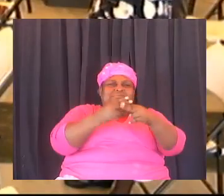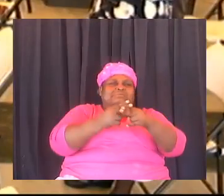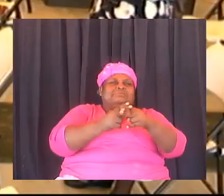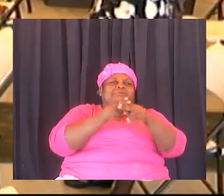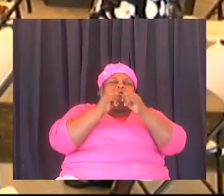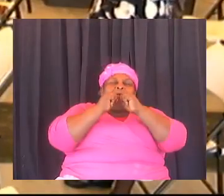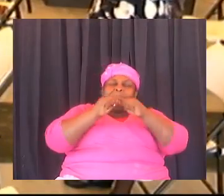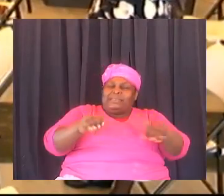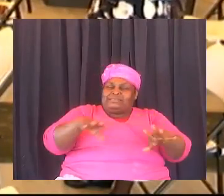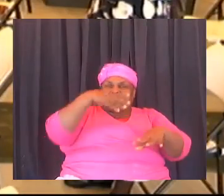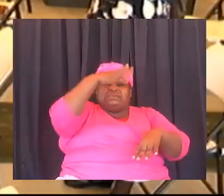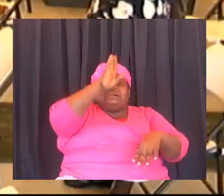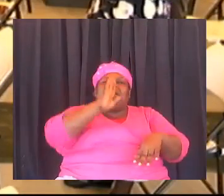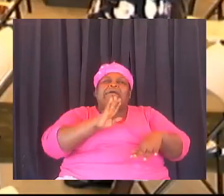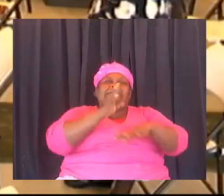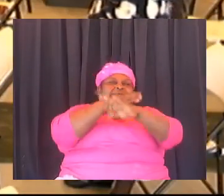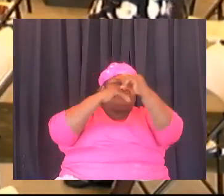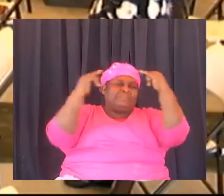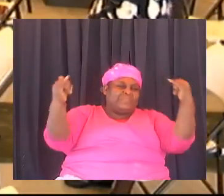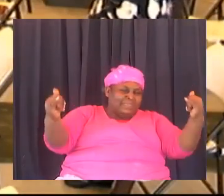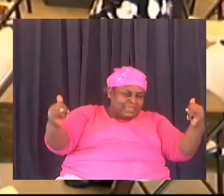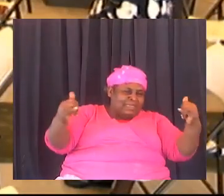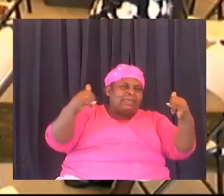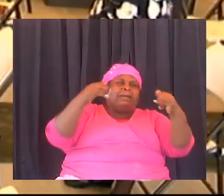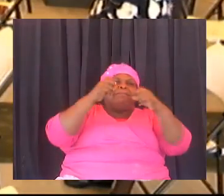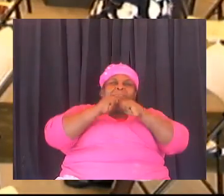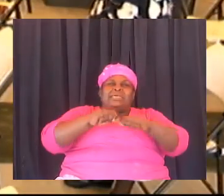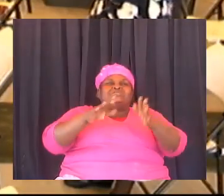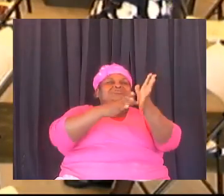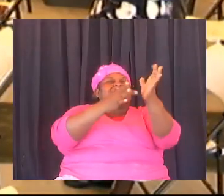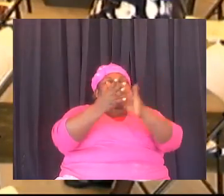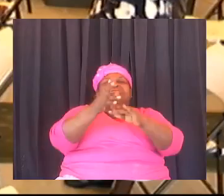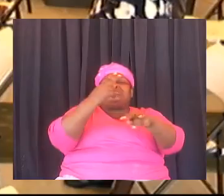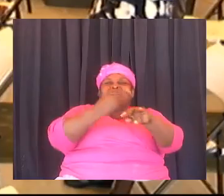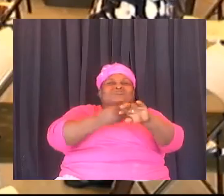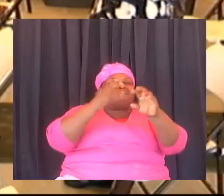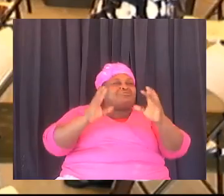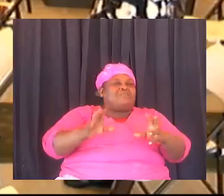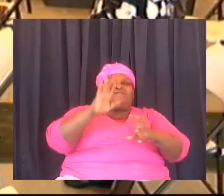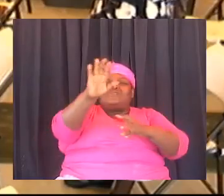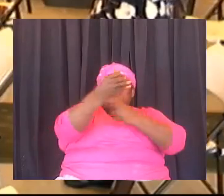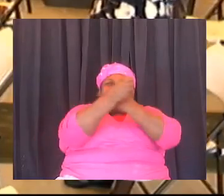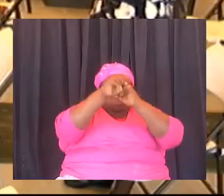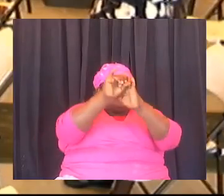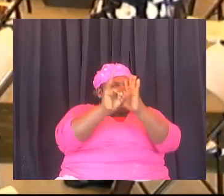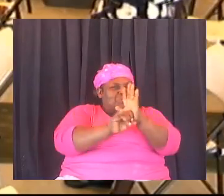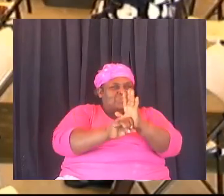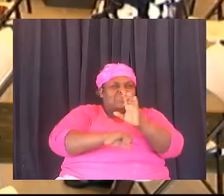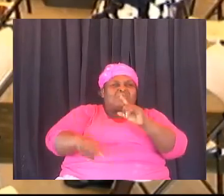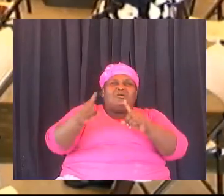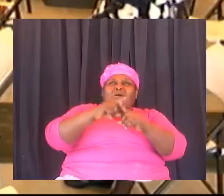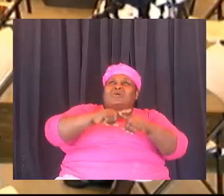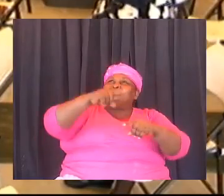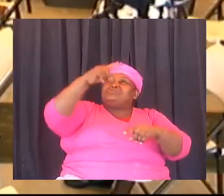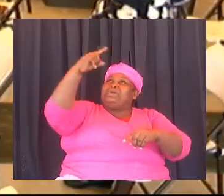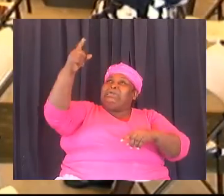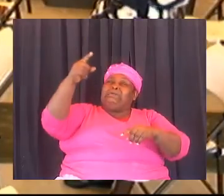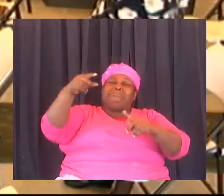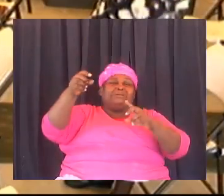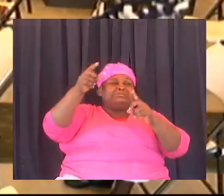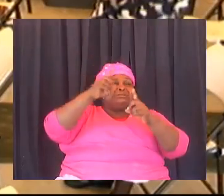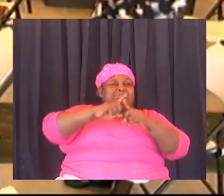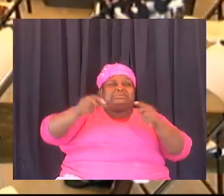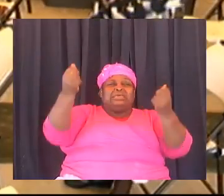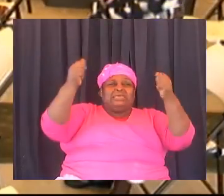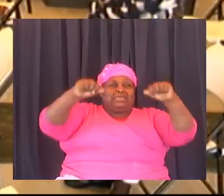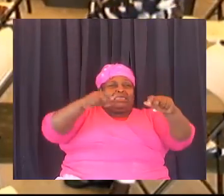God of heaven. Bless the rock of your salvation. He is able to keep you. Now unto him that is able to keep us